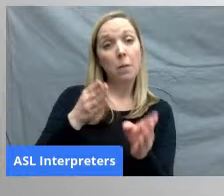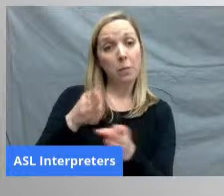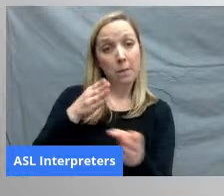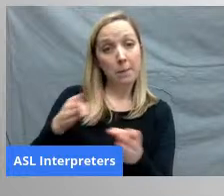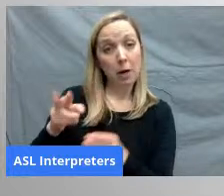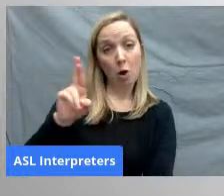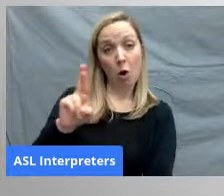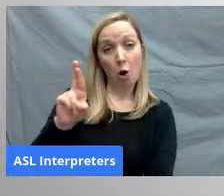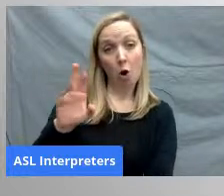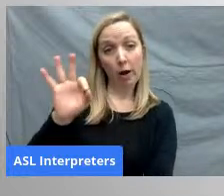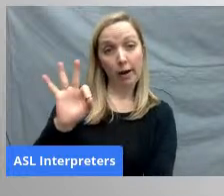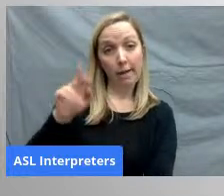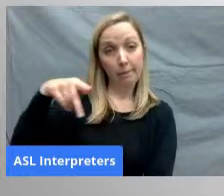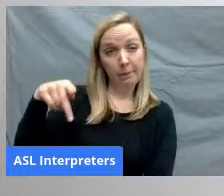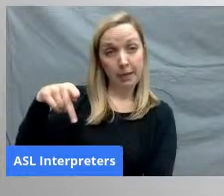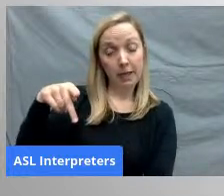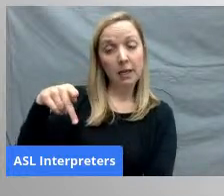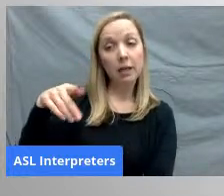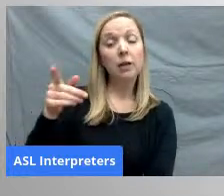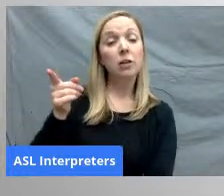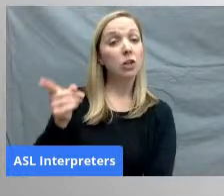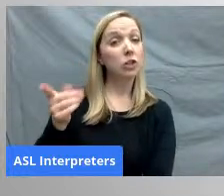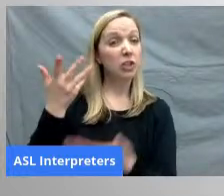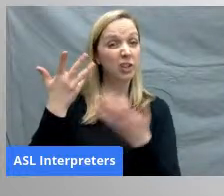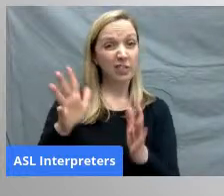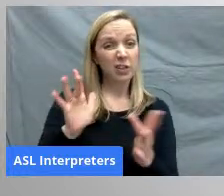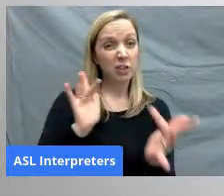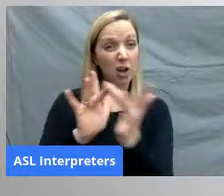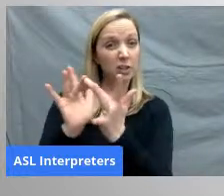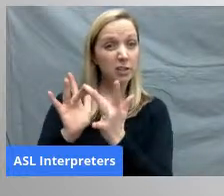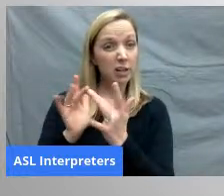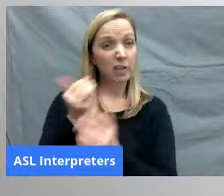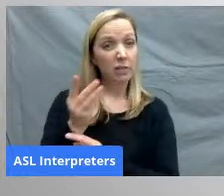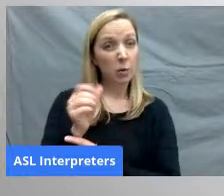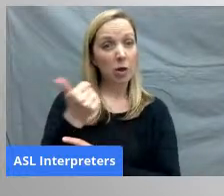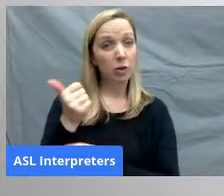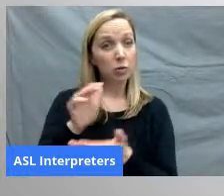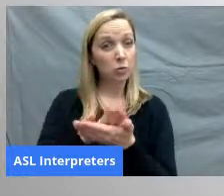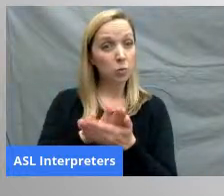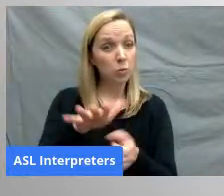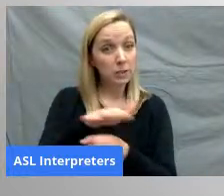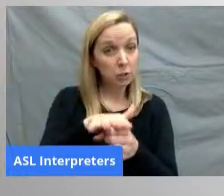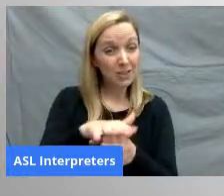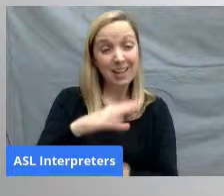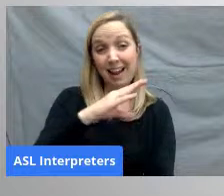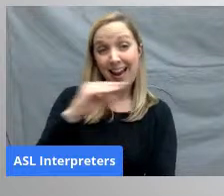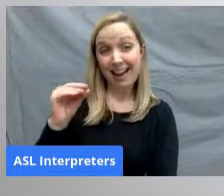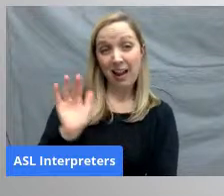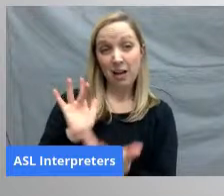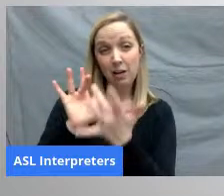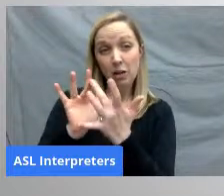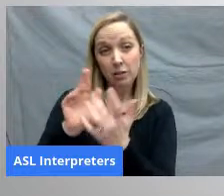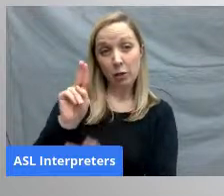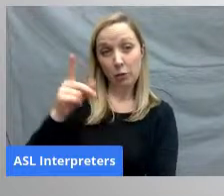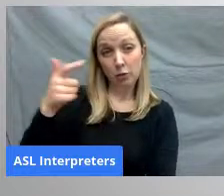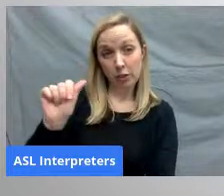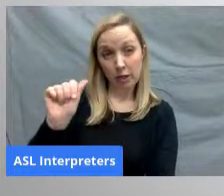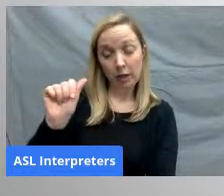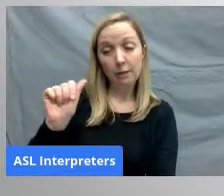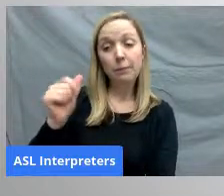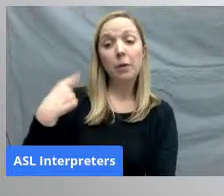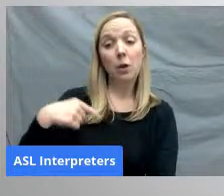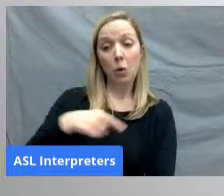other school districts. She reached out to UGA, and as you all know, we had consulted with ACC